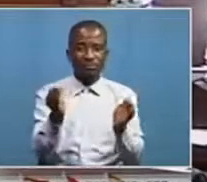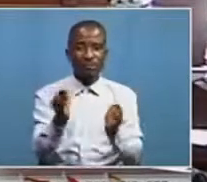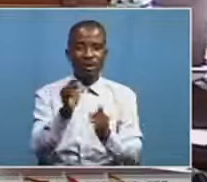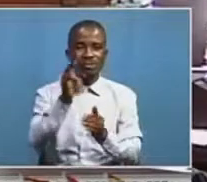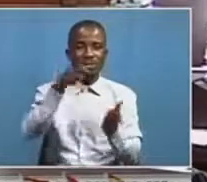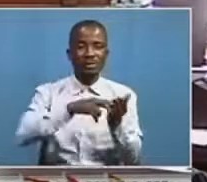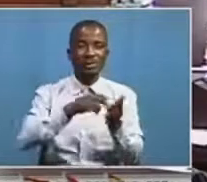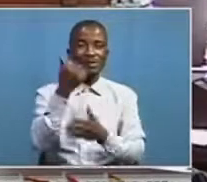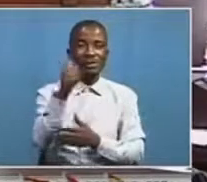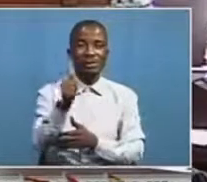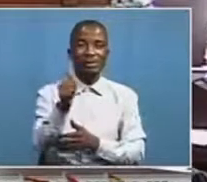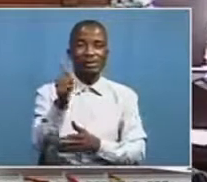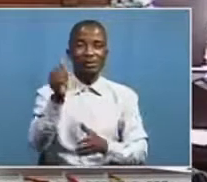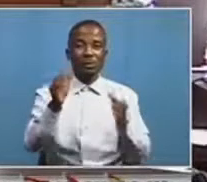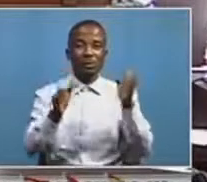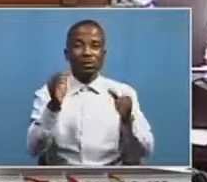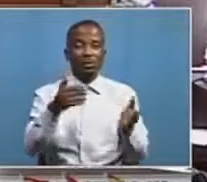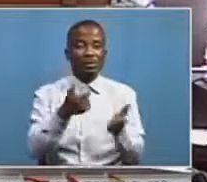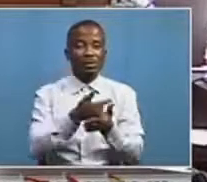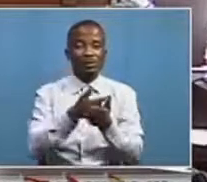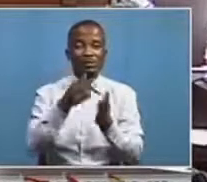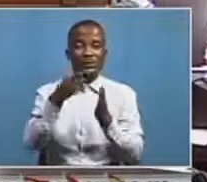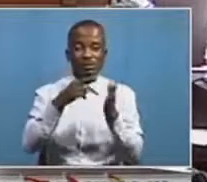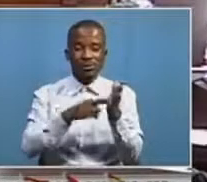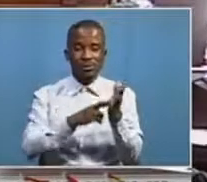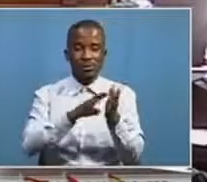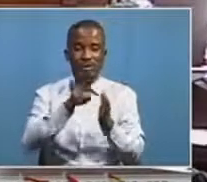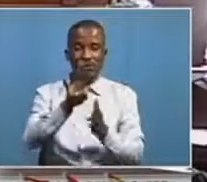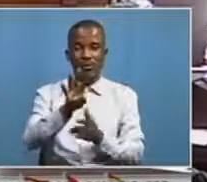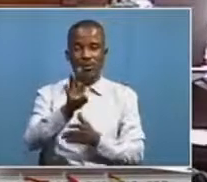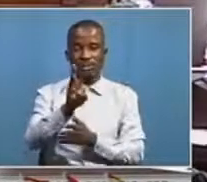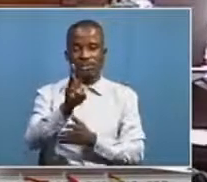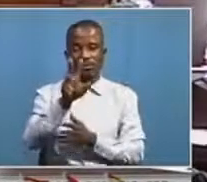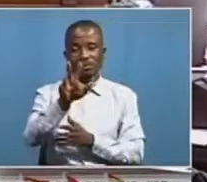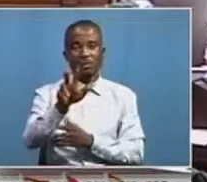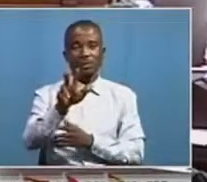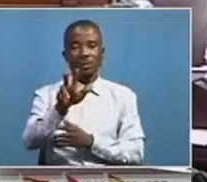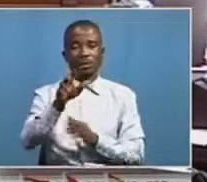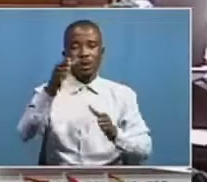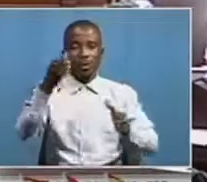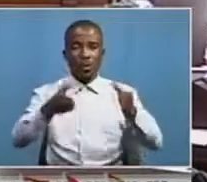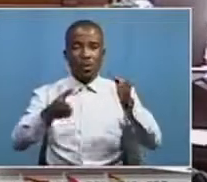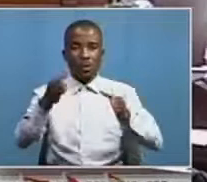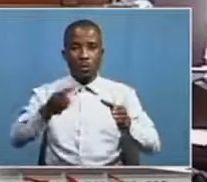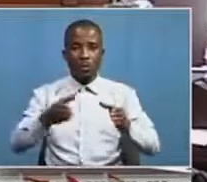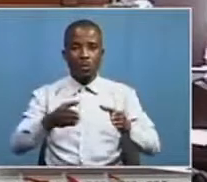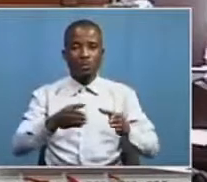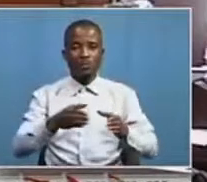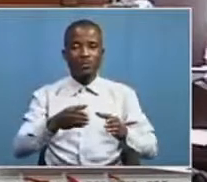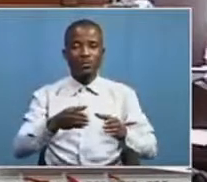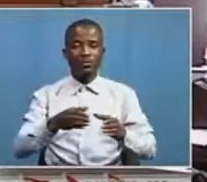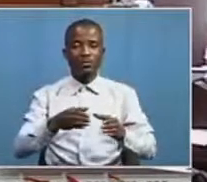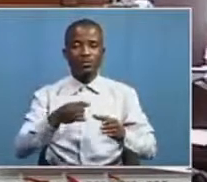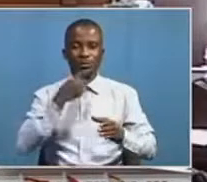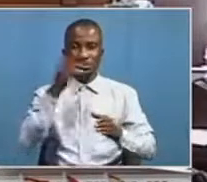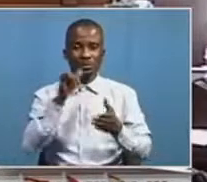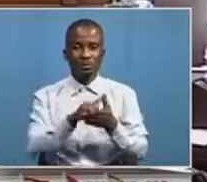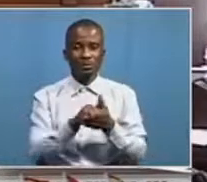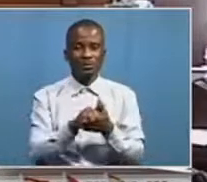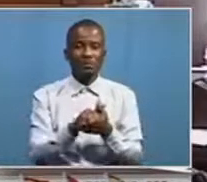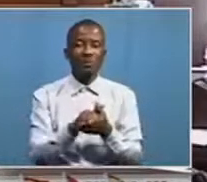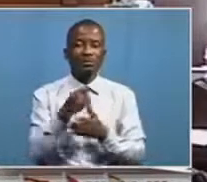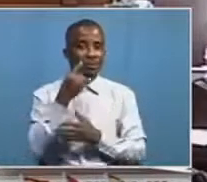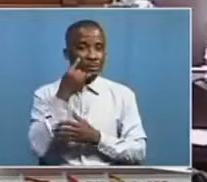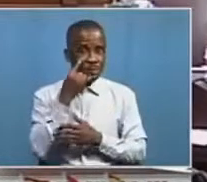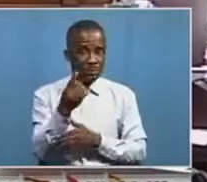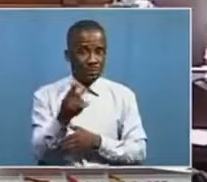2010 Supreme Court of Ghana Law Report 463, this court, speaking through Judge Nawood CJ, stated that to identify the